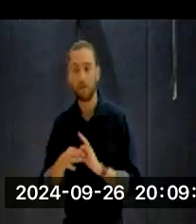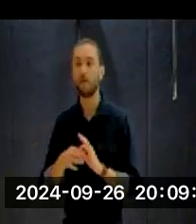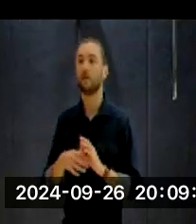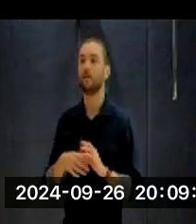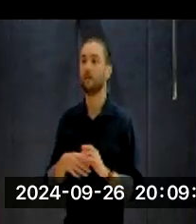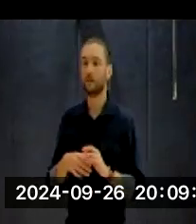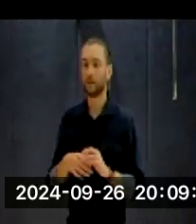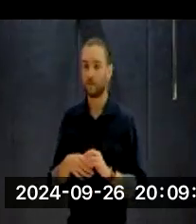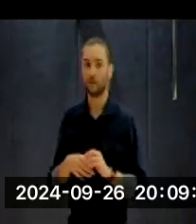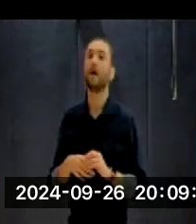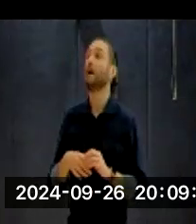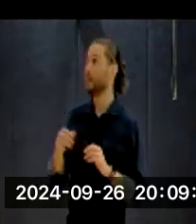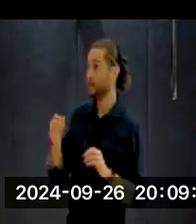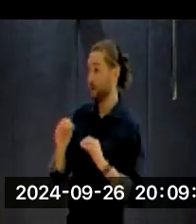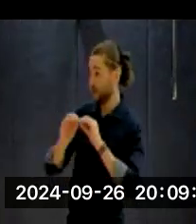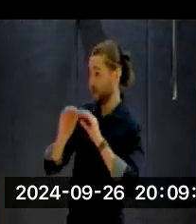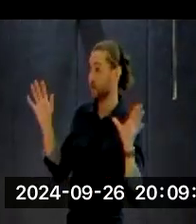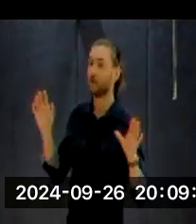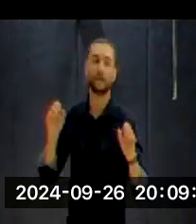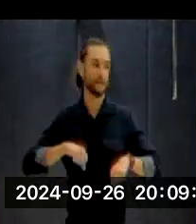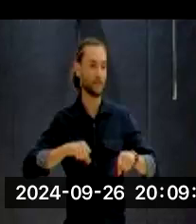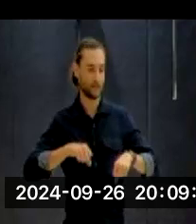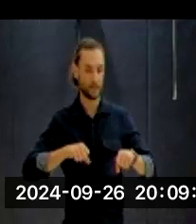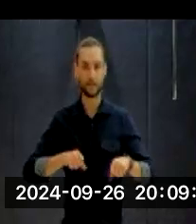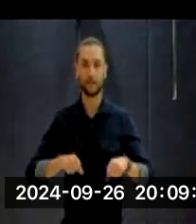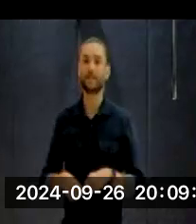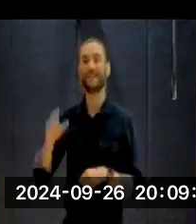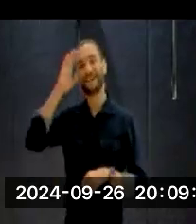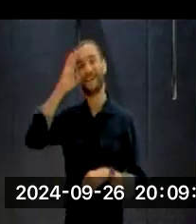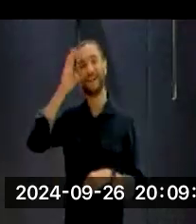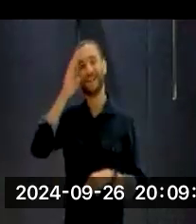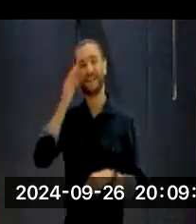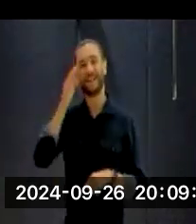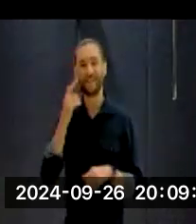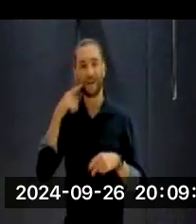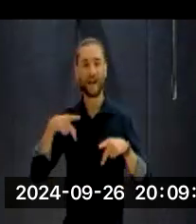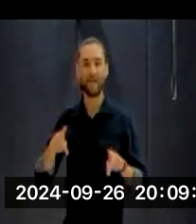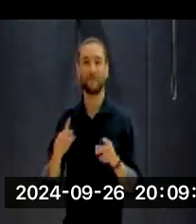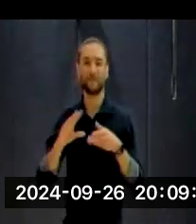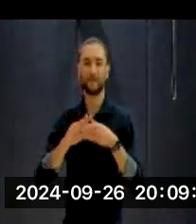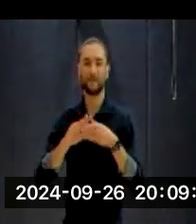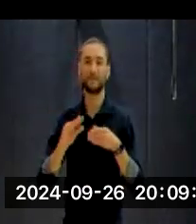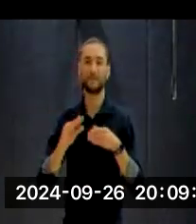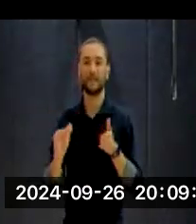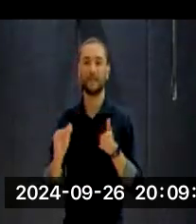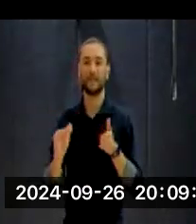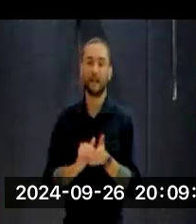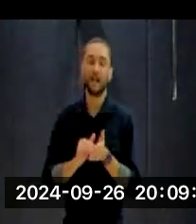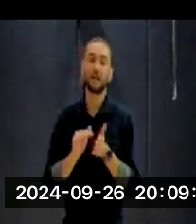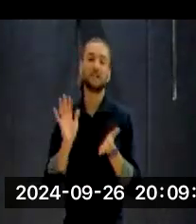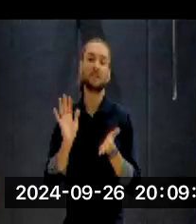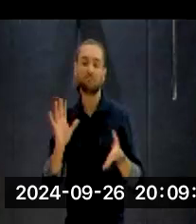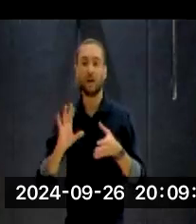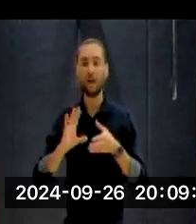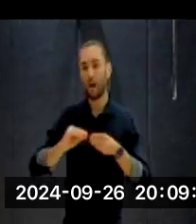Hi, can you hear me? Yes. Hi there. Thank you for allowing me to speak again. Just a